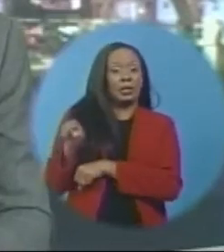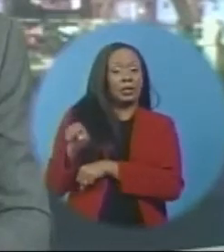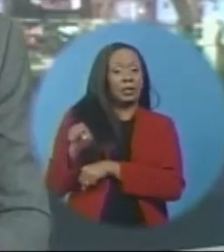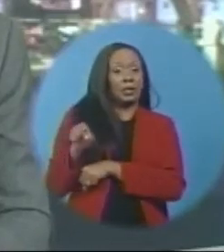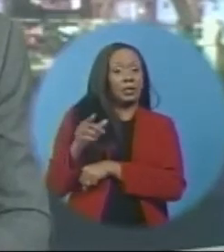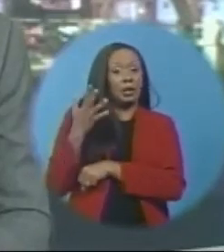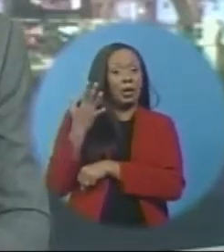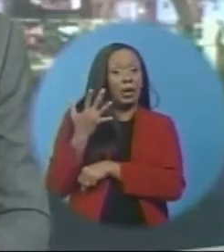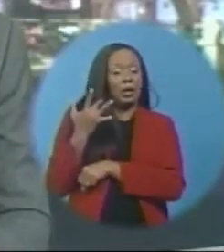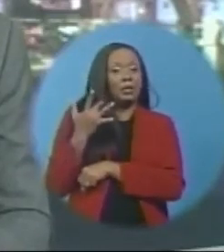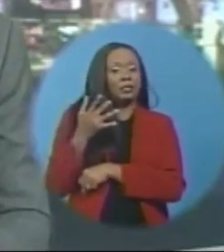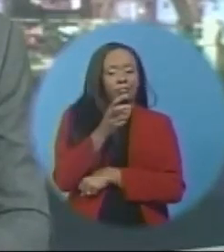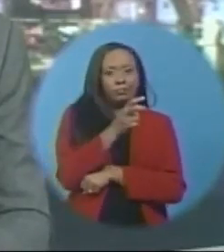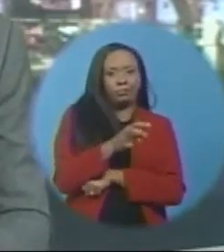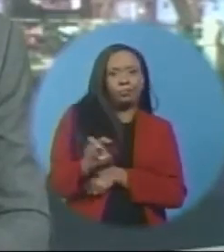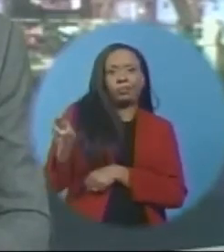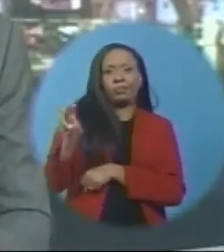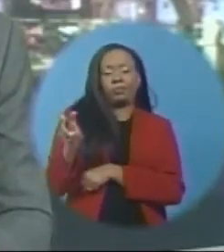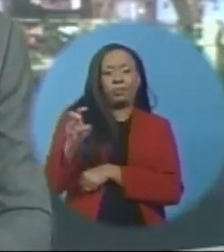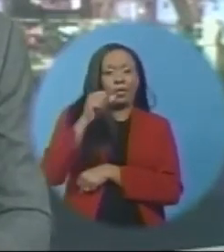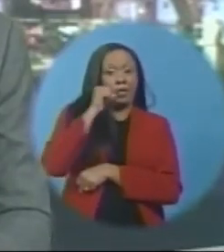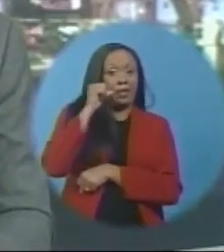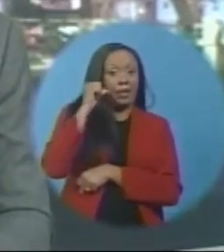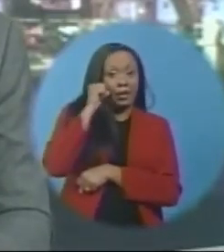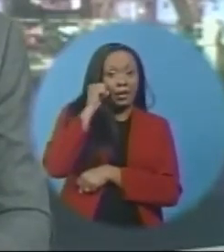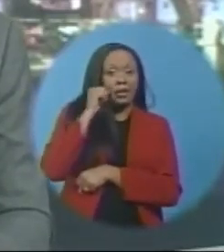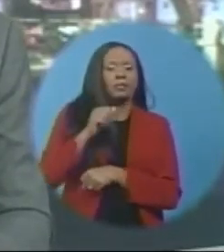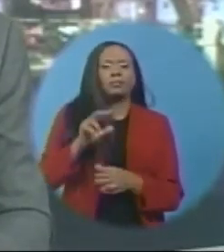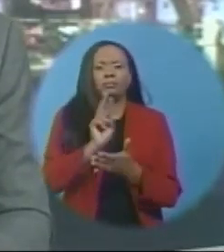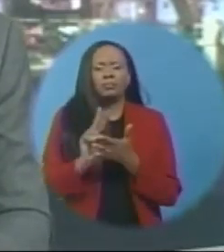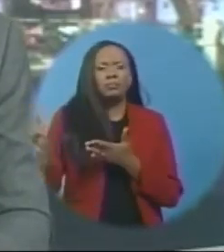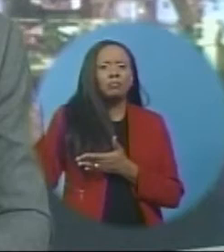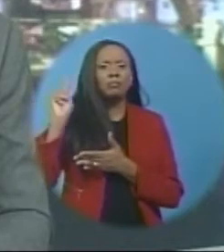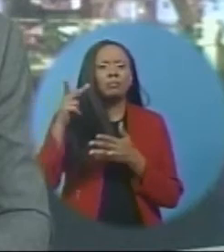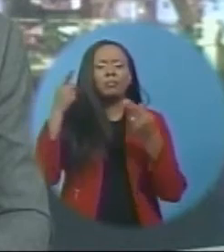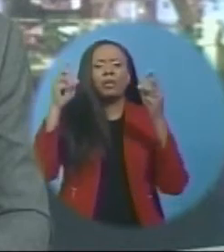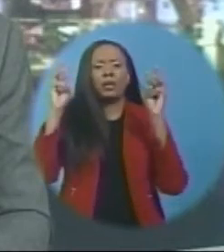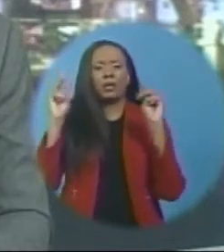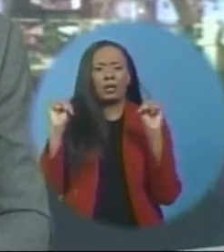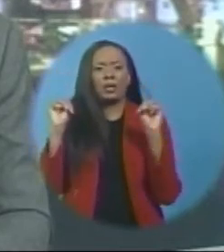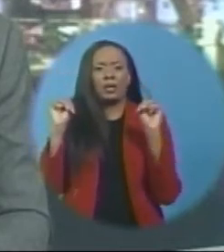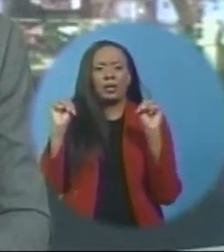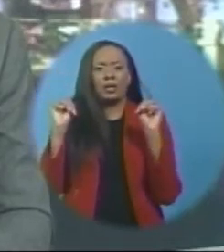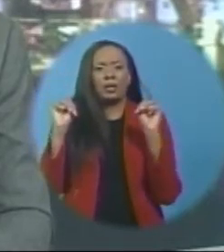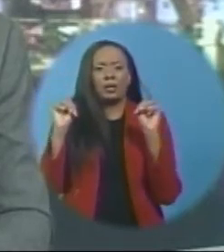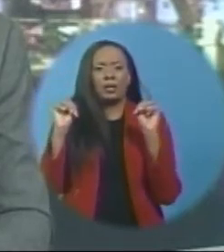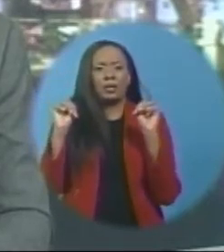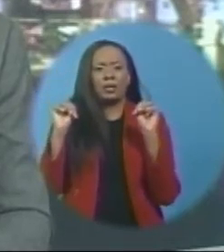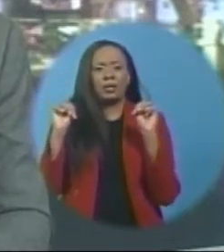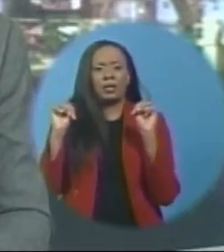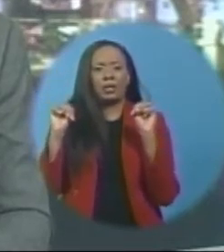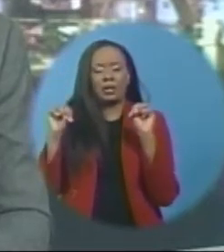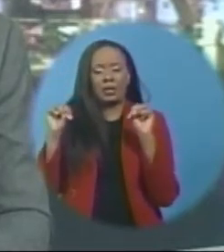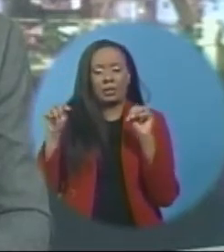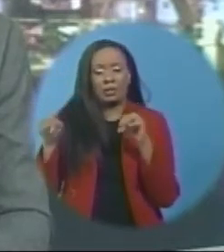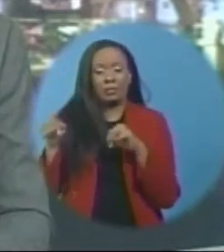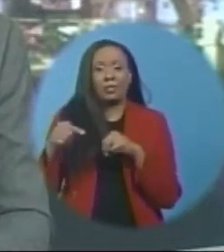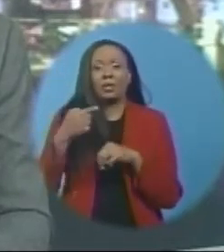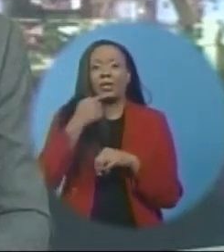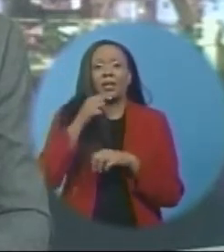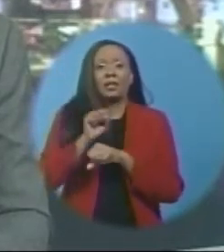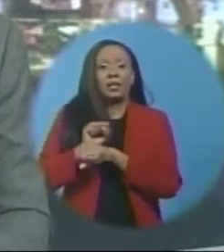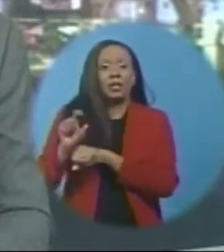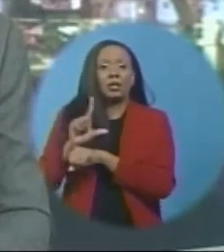their successful transfer yesterday. Just over 2 weeks ago, Prime Minister Alan Chastain revealed that St. Lucia